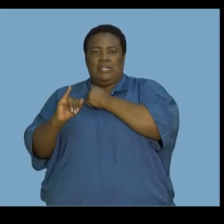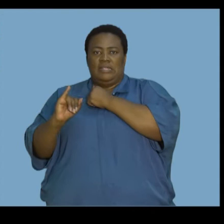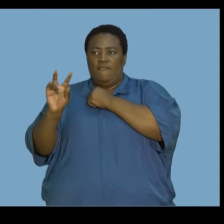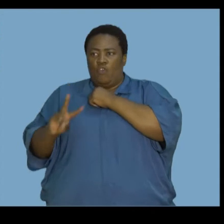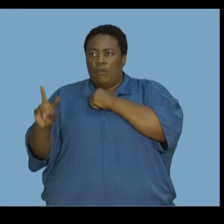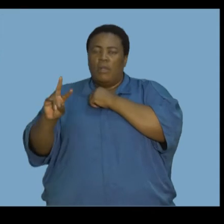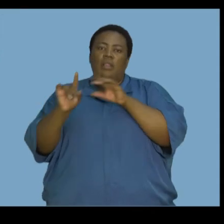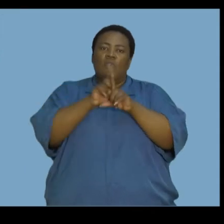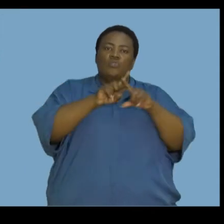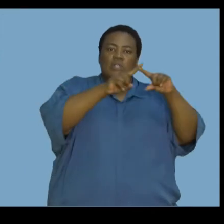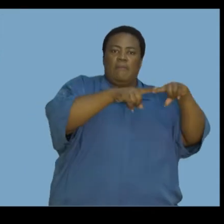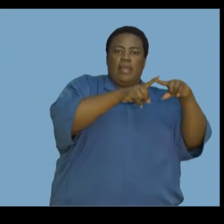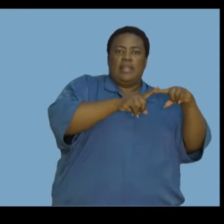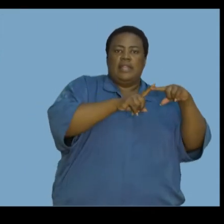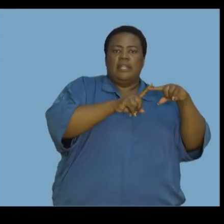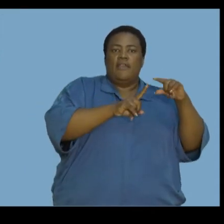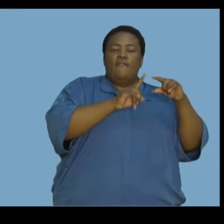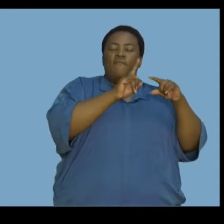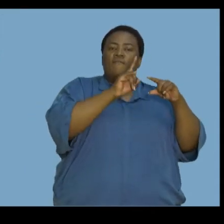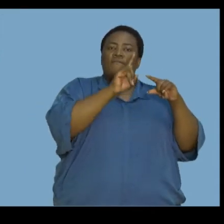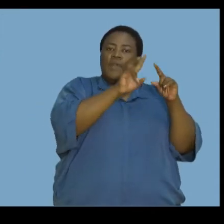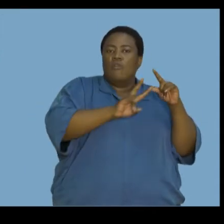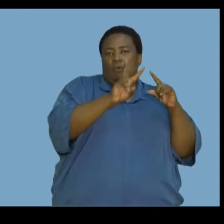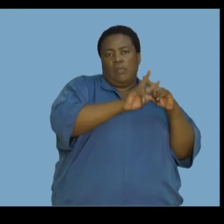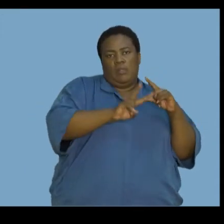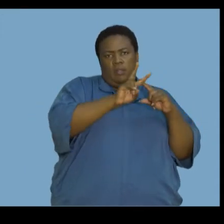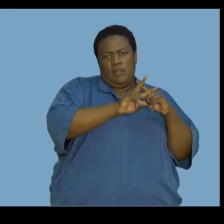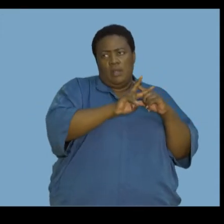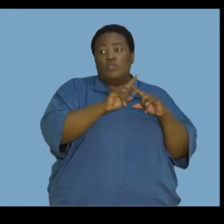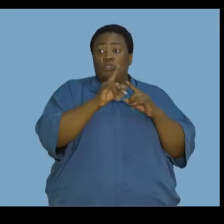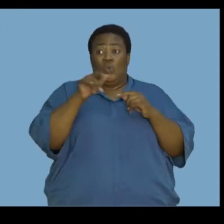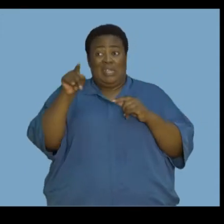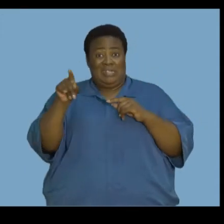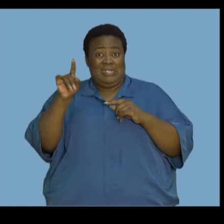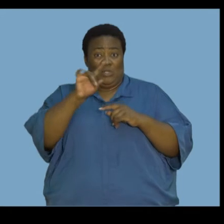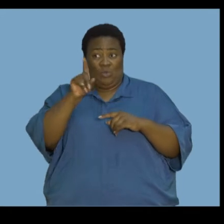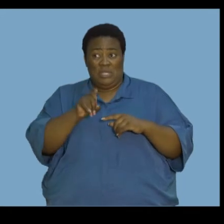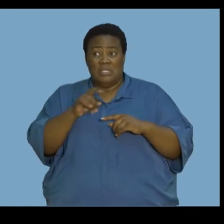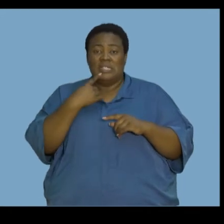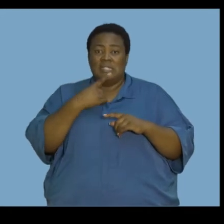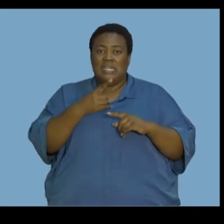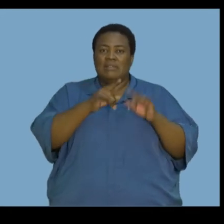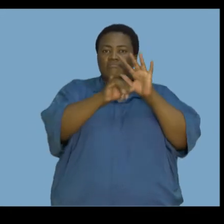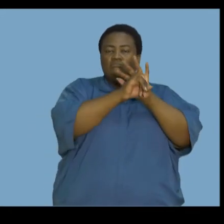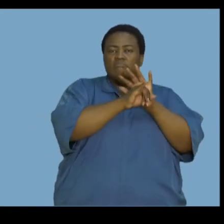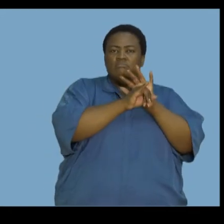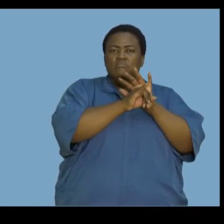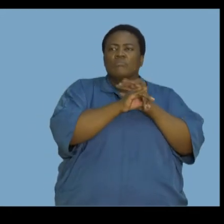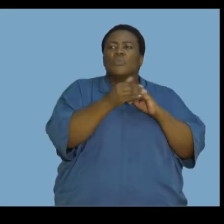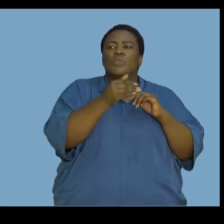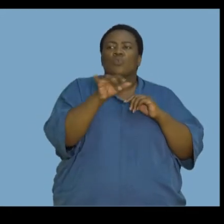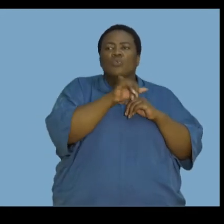control variables. And in this investigation, the question that you asked to determine the dependent variable is, what is being